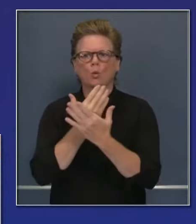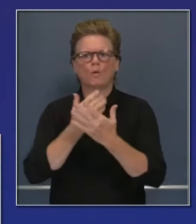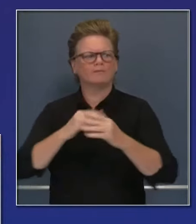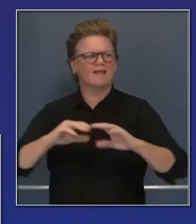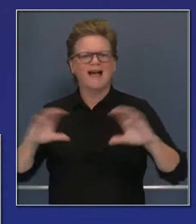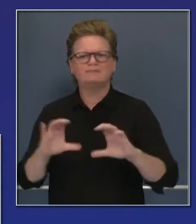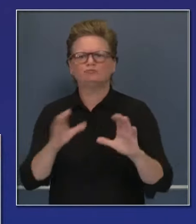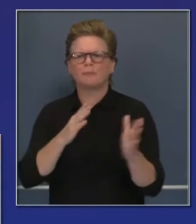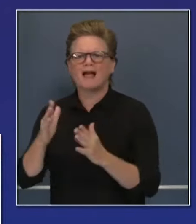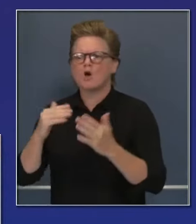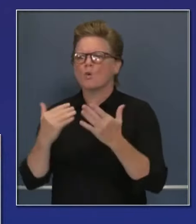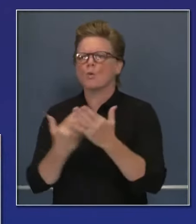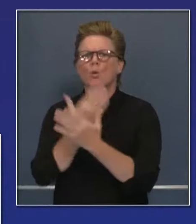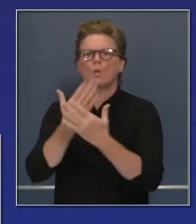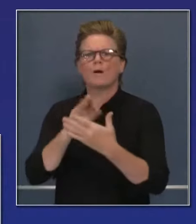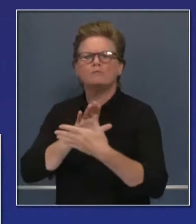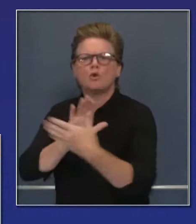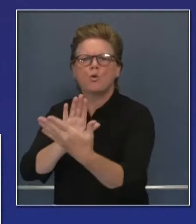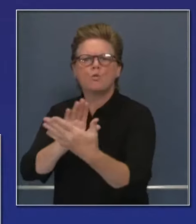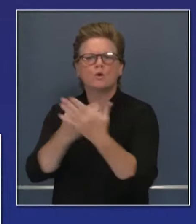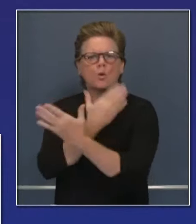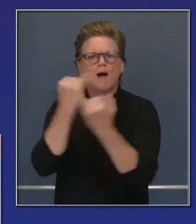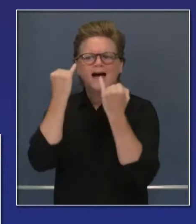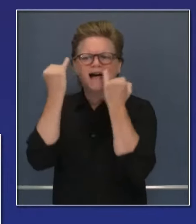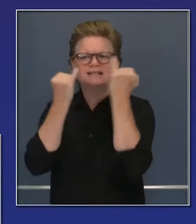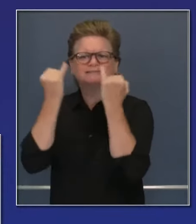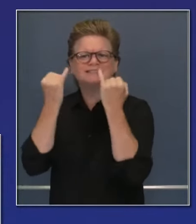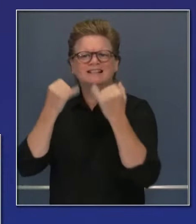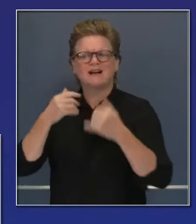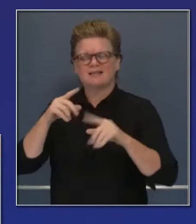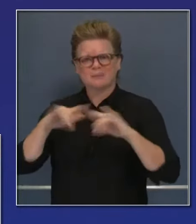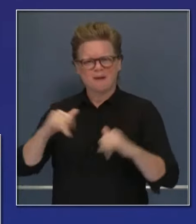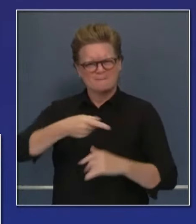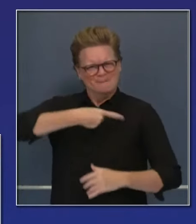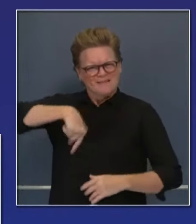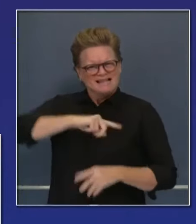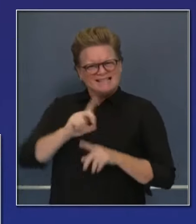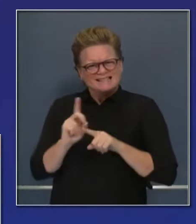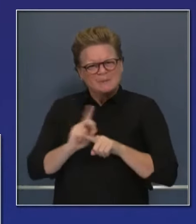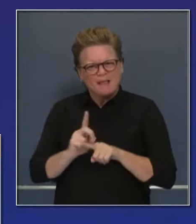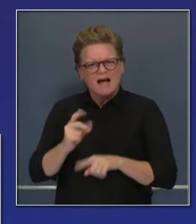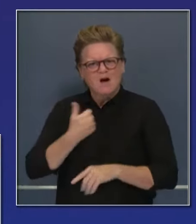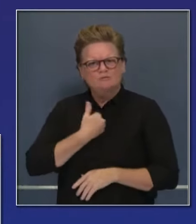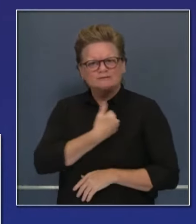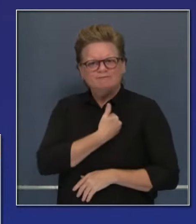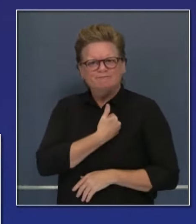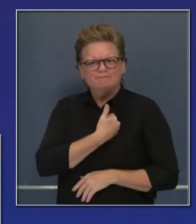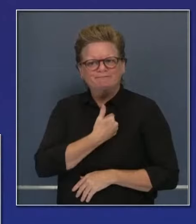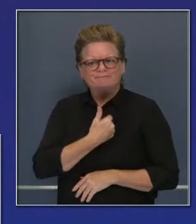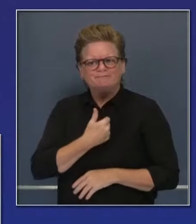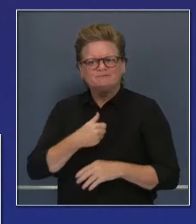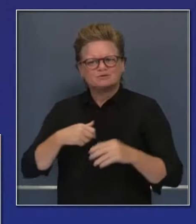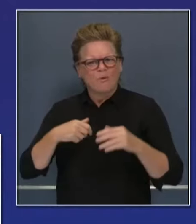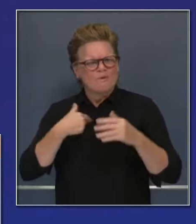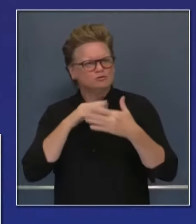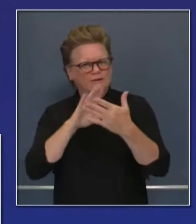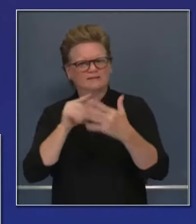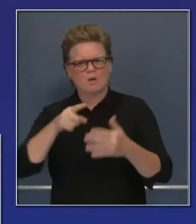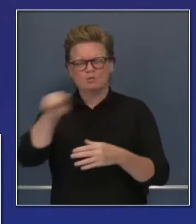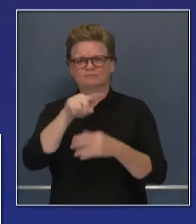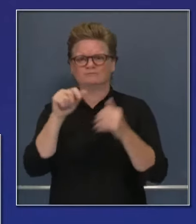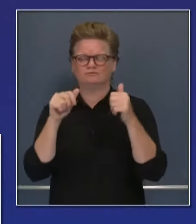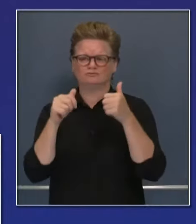approach and our discipline in terms of addressing these challenges head on. Speaking of challenges that we have to address head